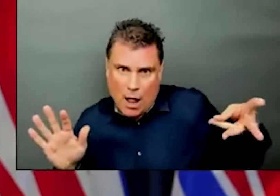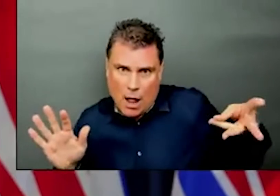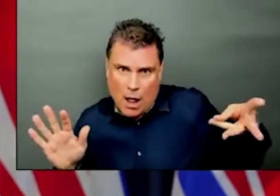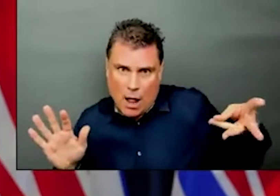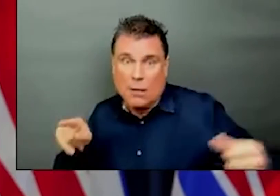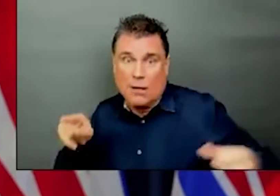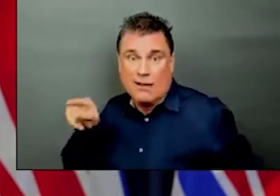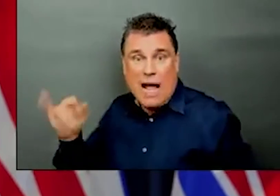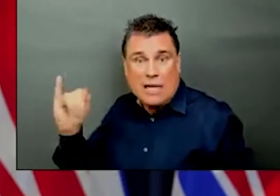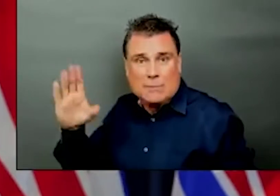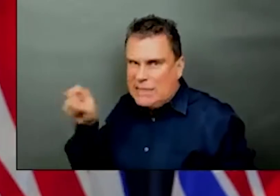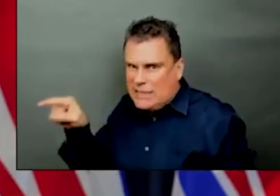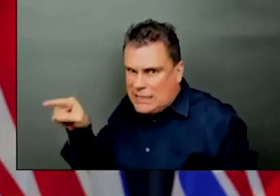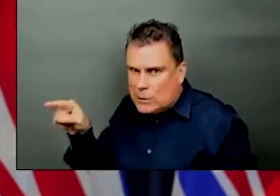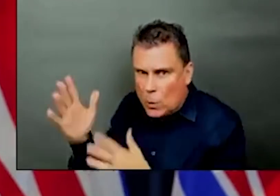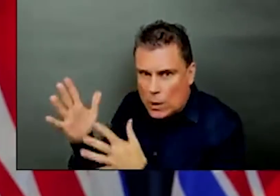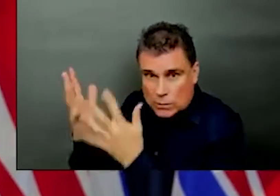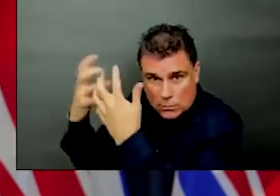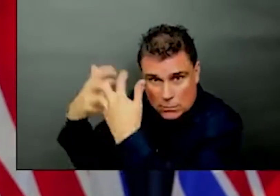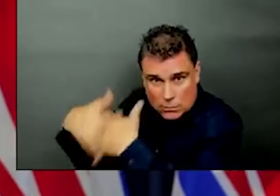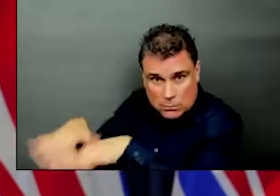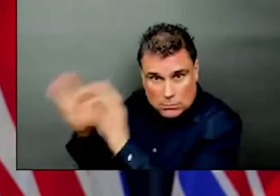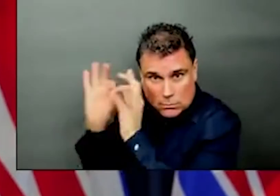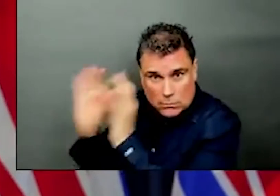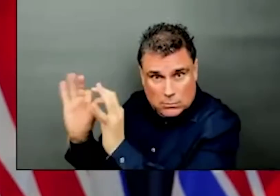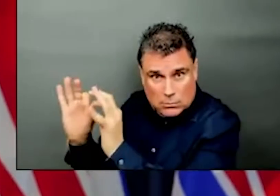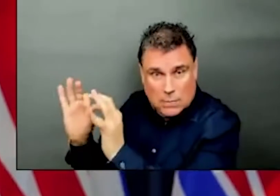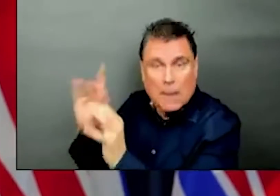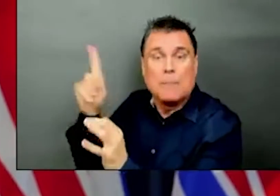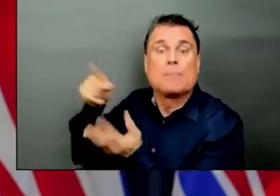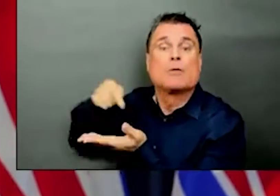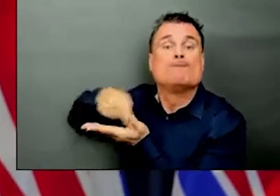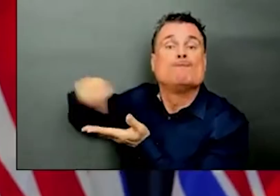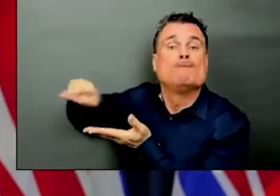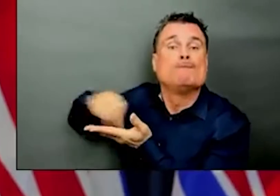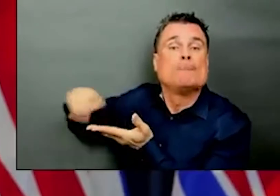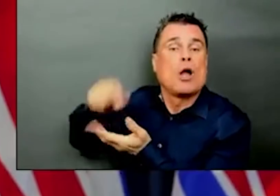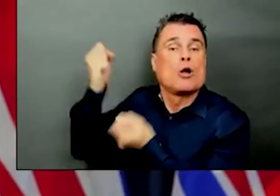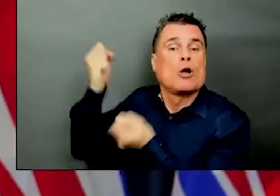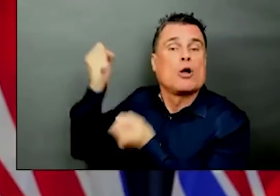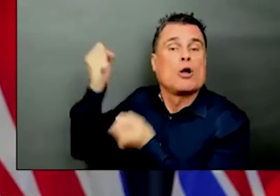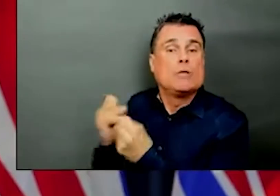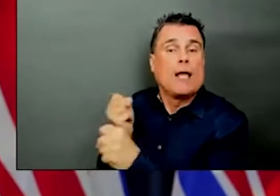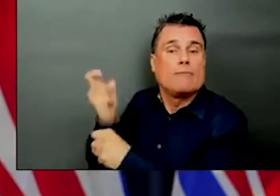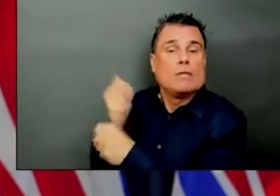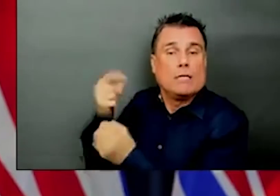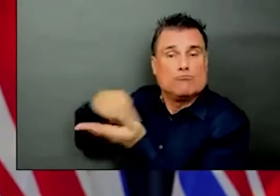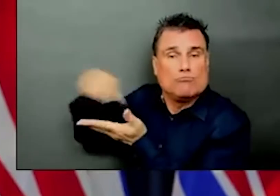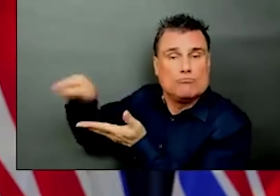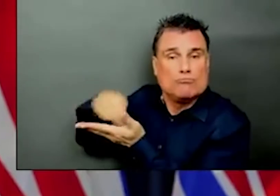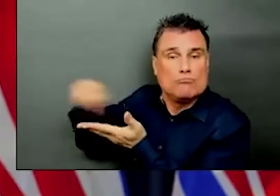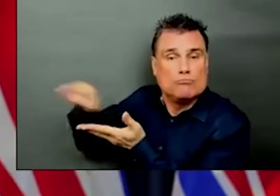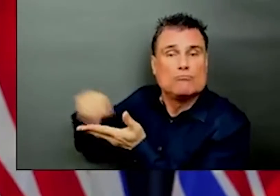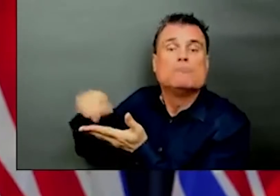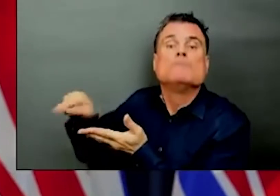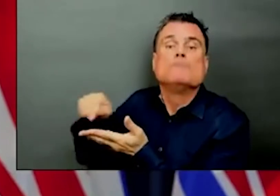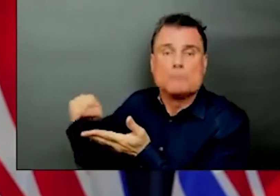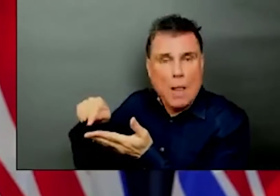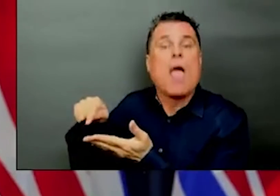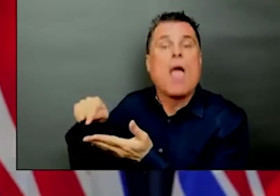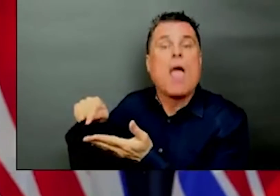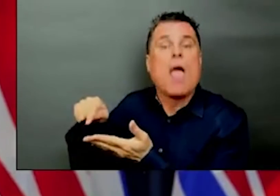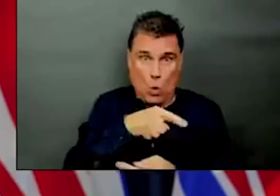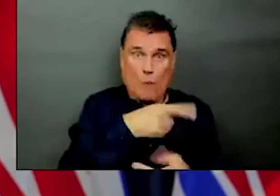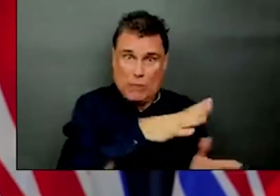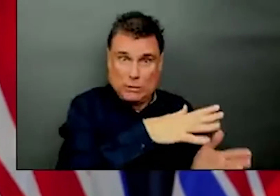checks seamlessly. That wasn't the case when we asked British Columbians to be eligible in a range